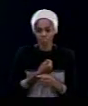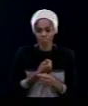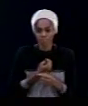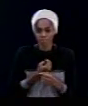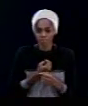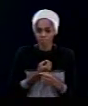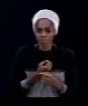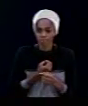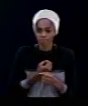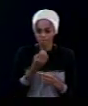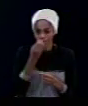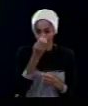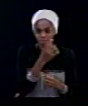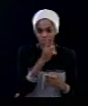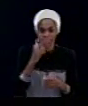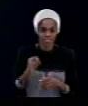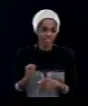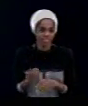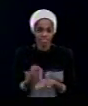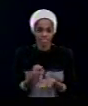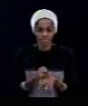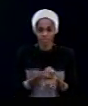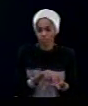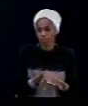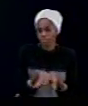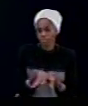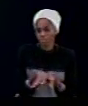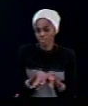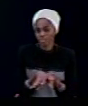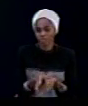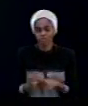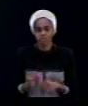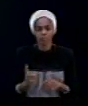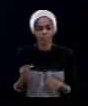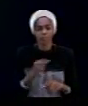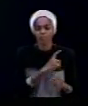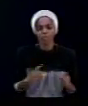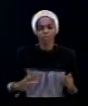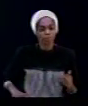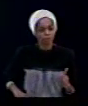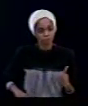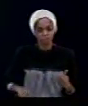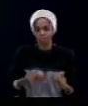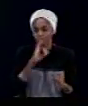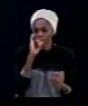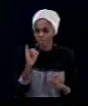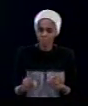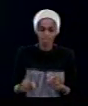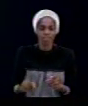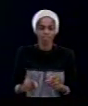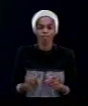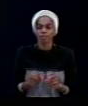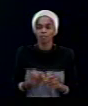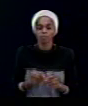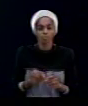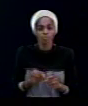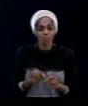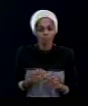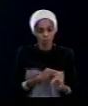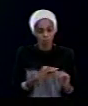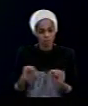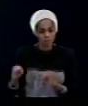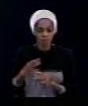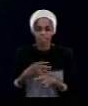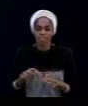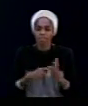COVID-19, that God is still moving. God is showing his mercy to us. God is